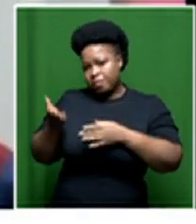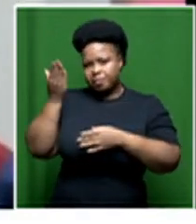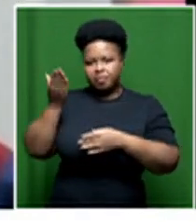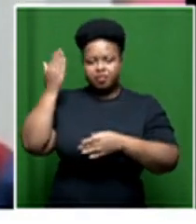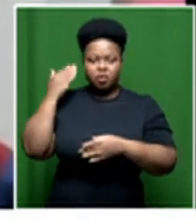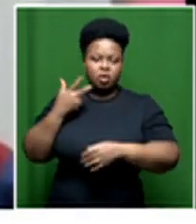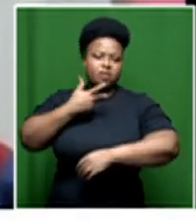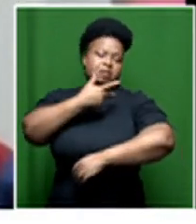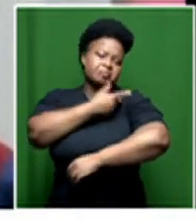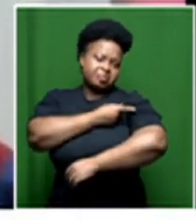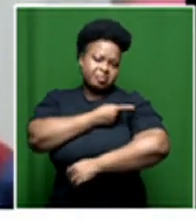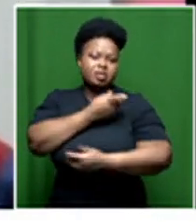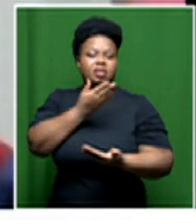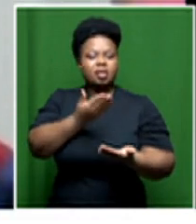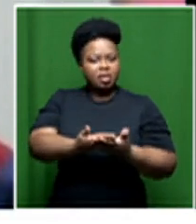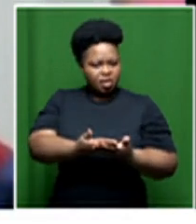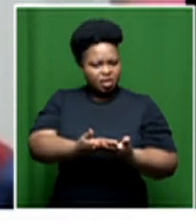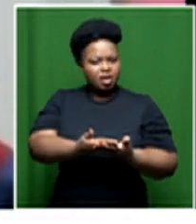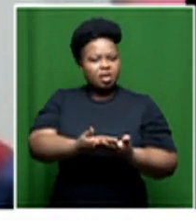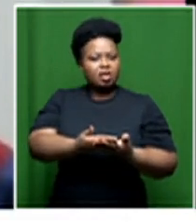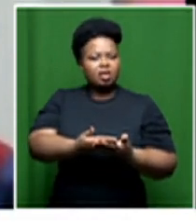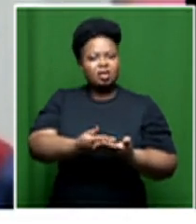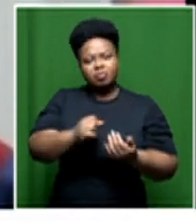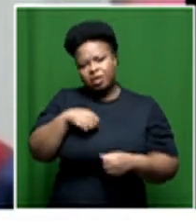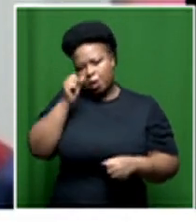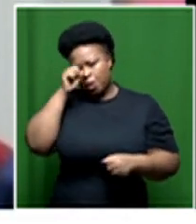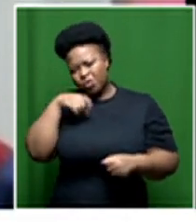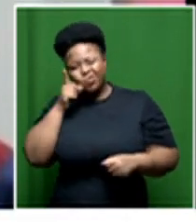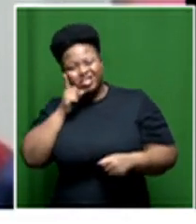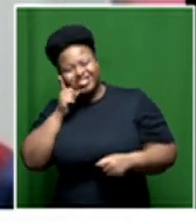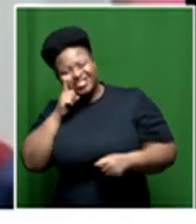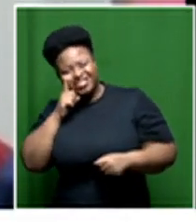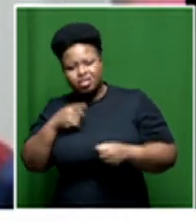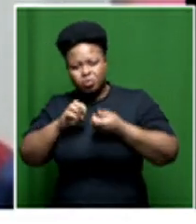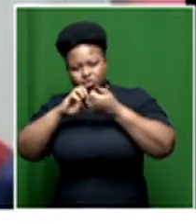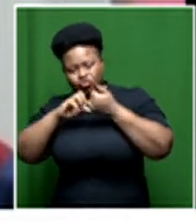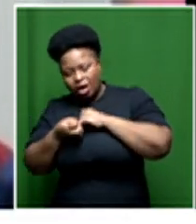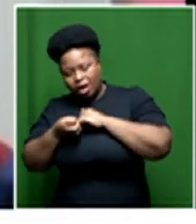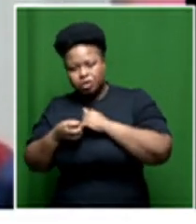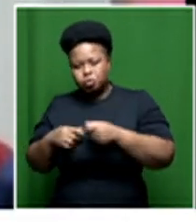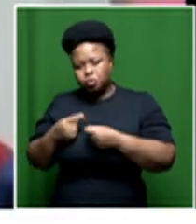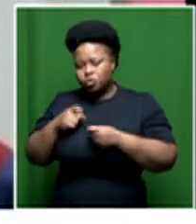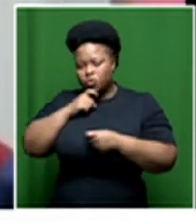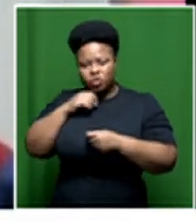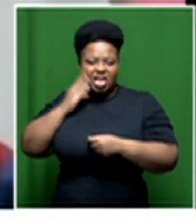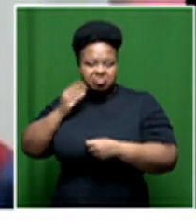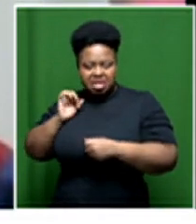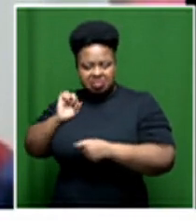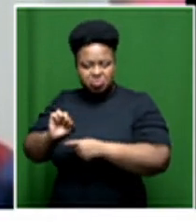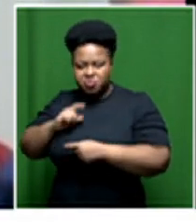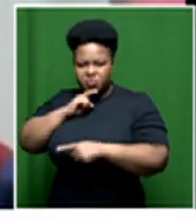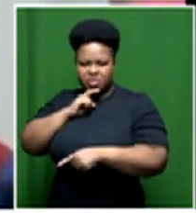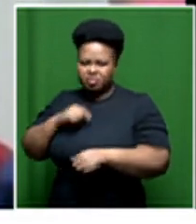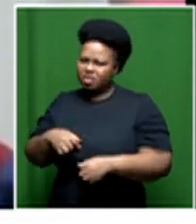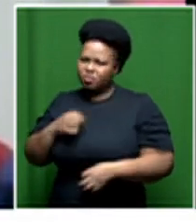if they can be vaccinated, they can be guinea pigs and so forth. So we've been just clarifying that certainly